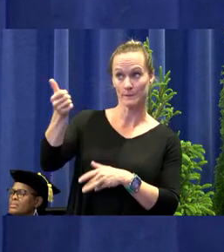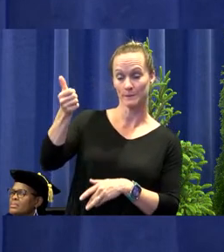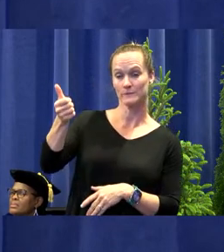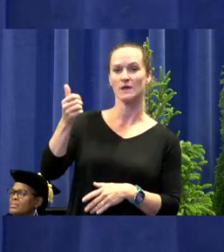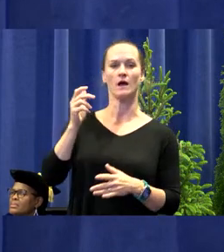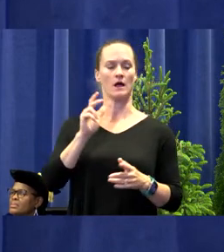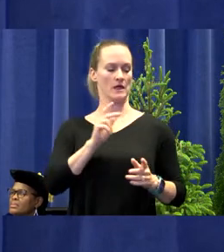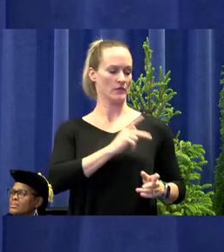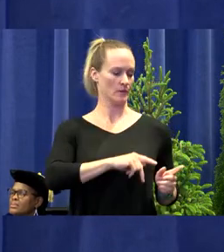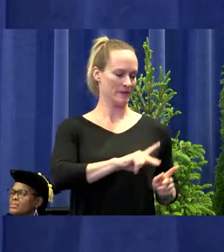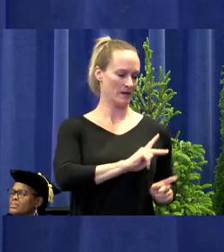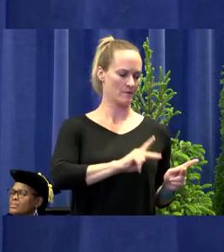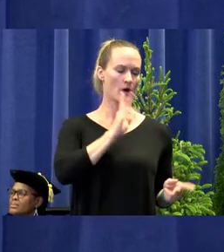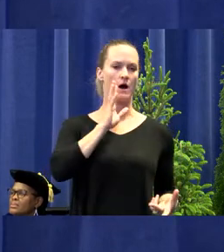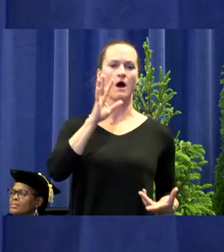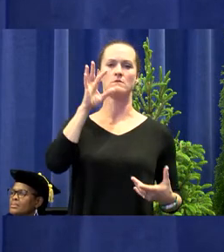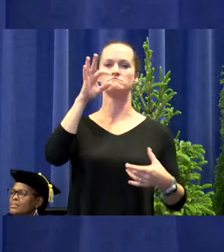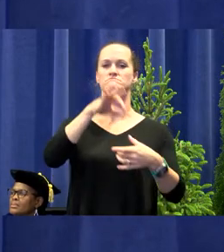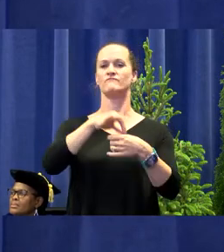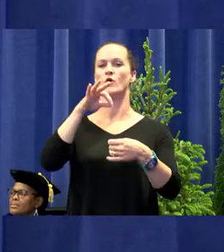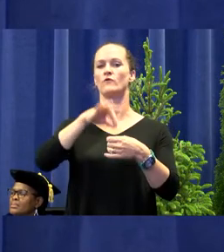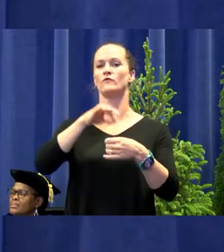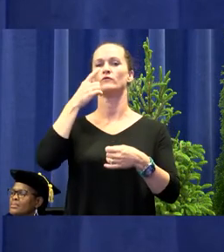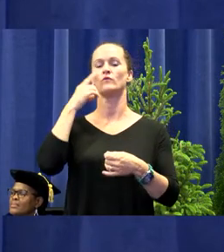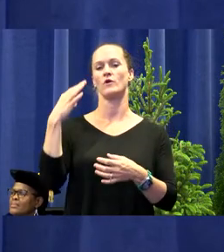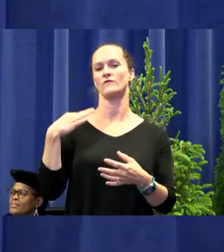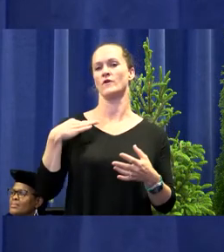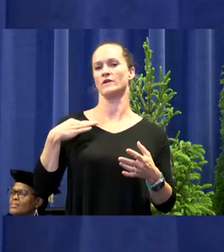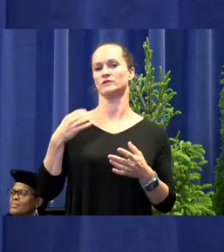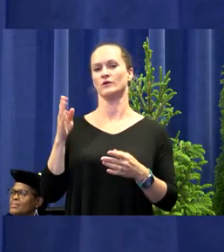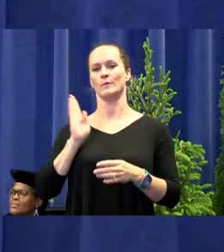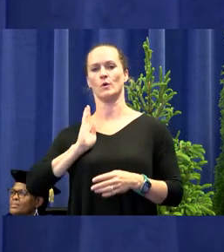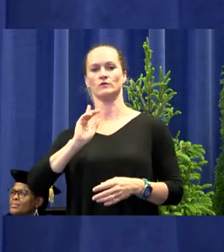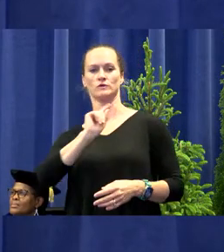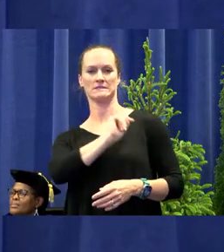great state that appoint a volunteer board of trustees,